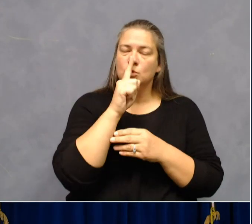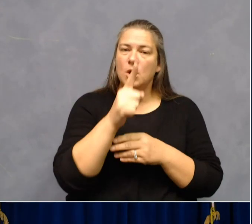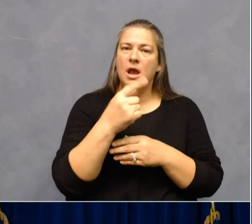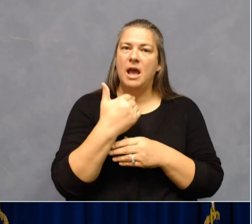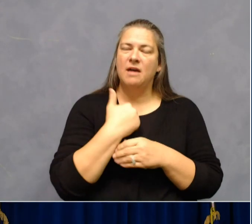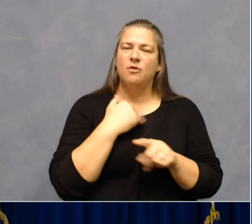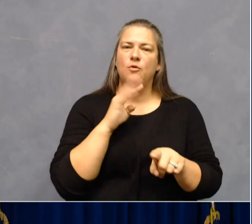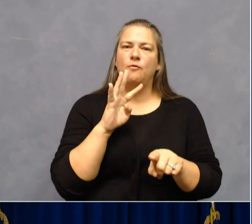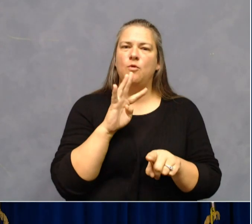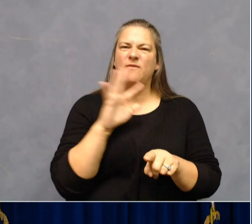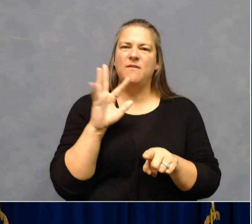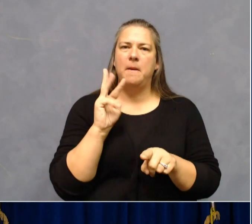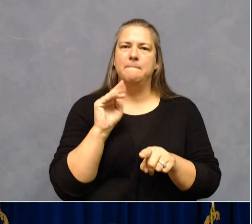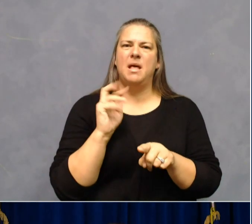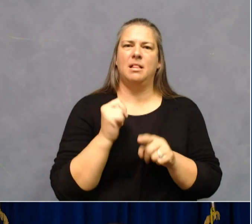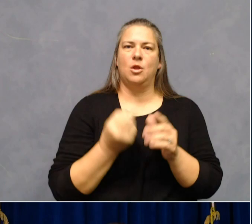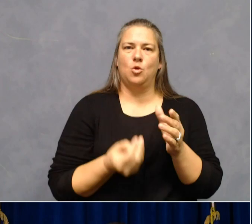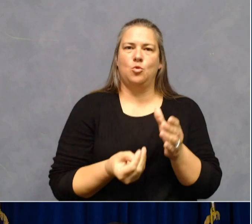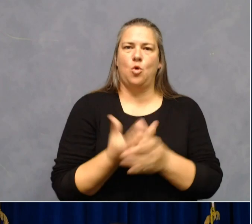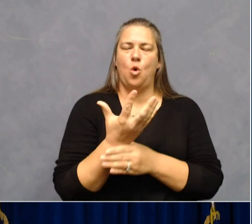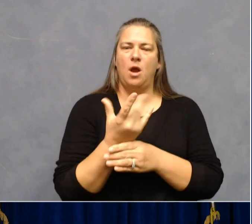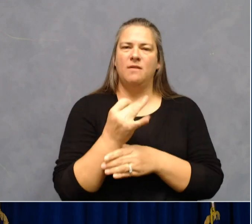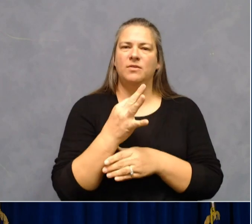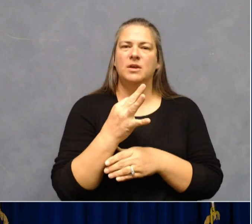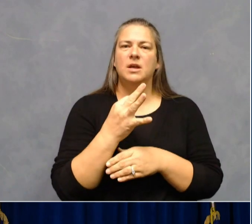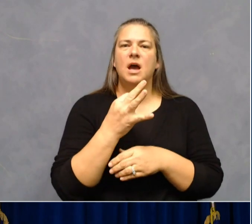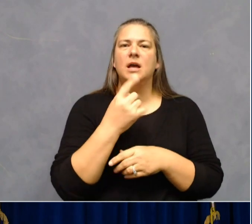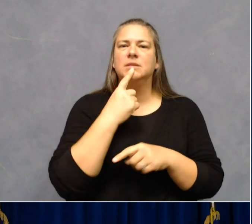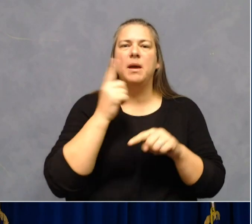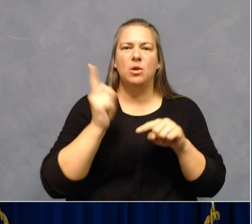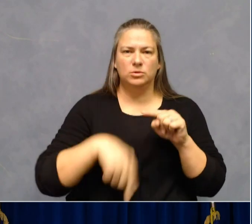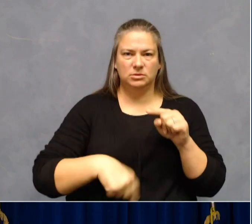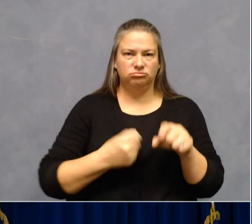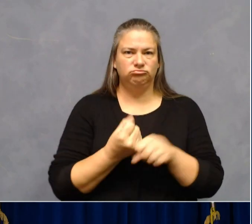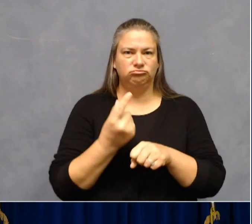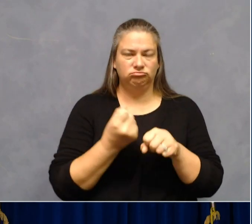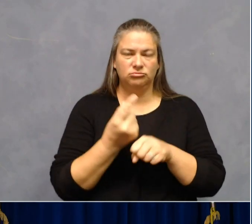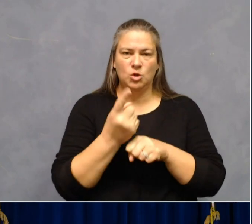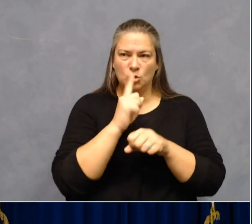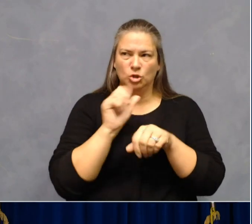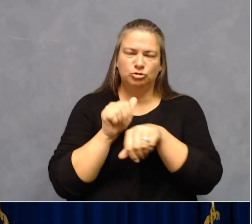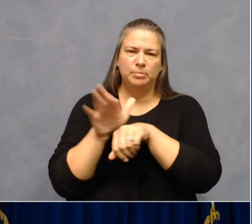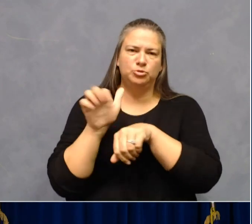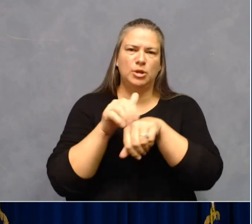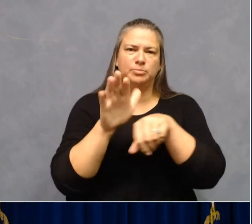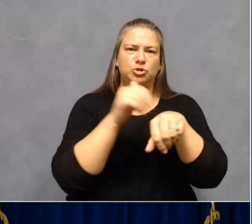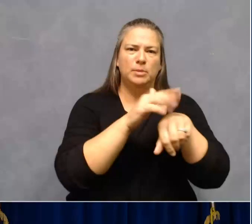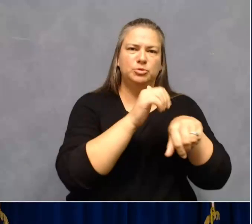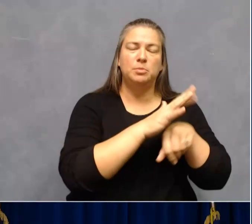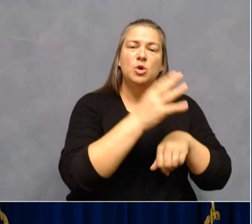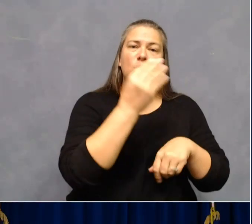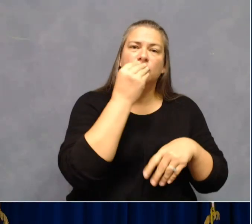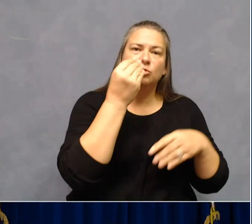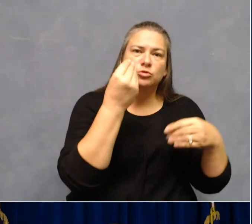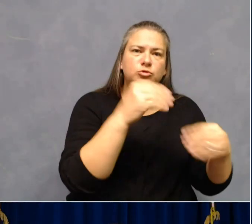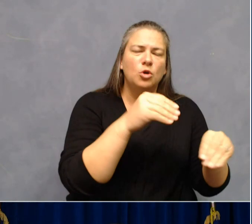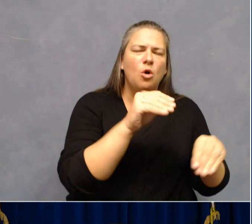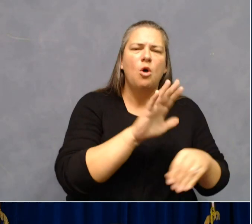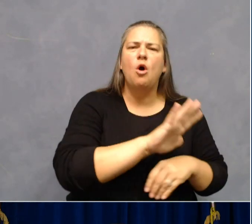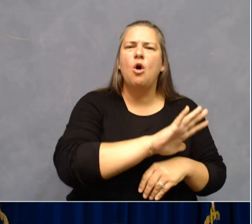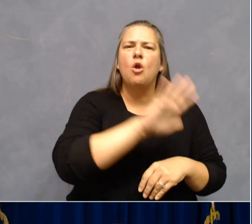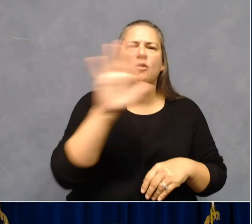million pounds of tomatoes annually, which are going to be shipped to customers, including grocery stores throughout the eastern